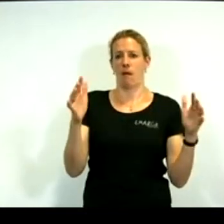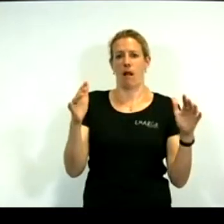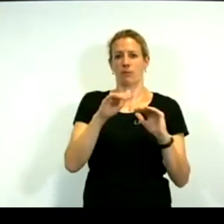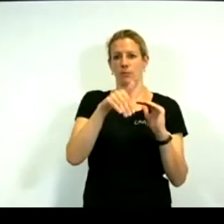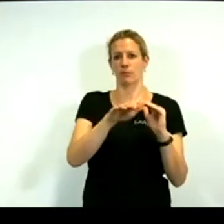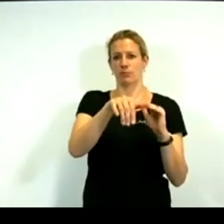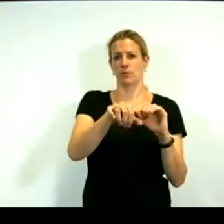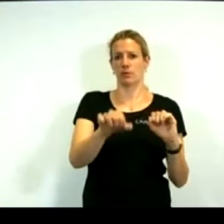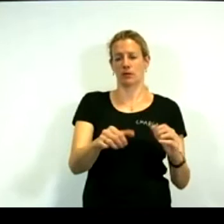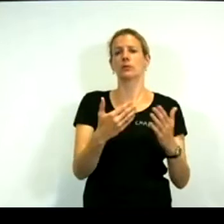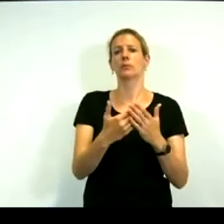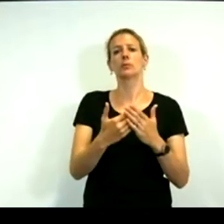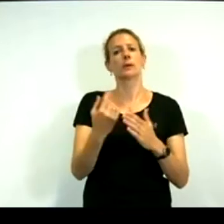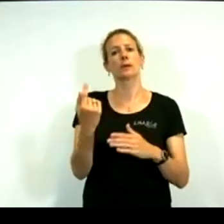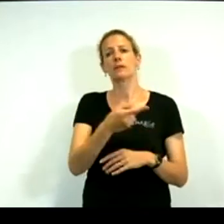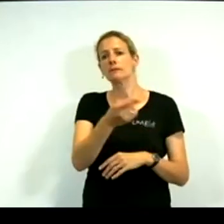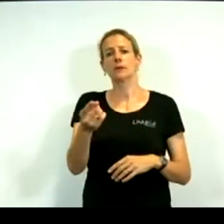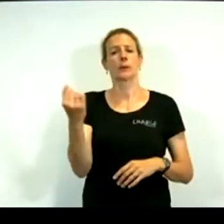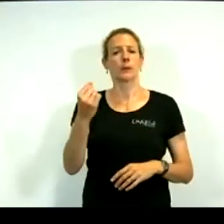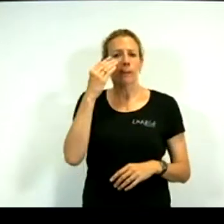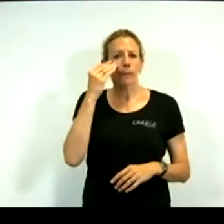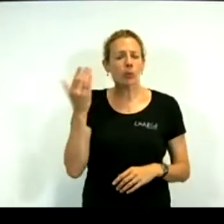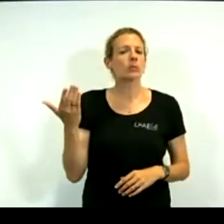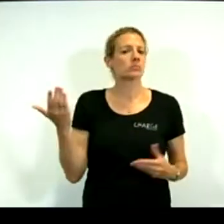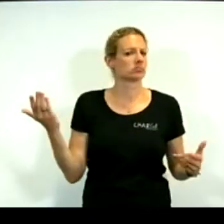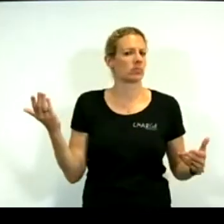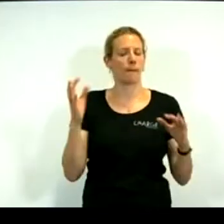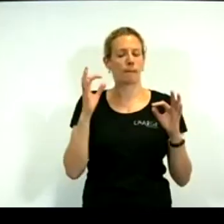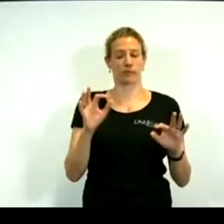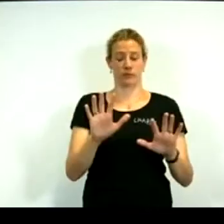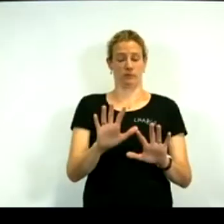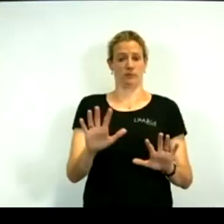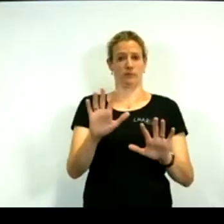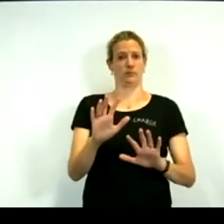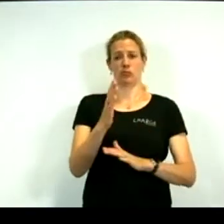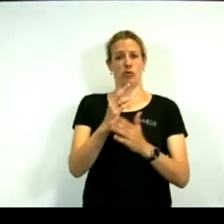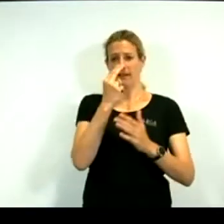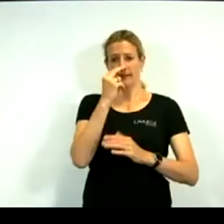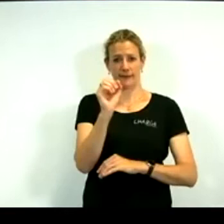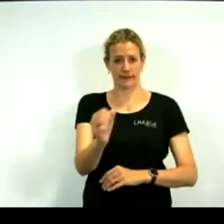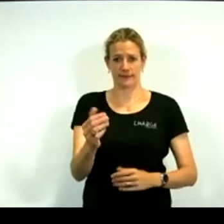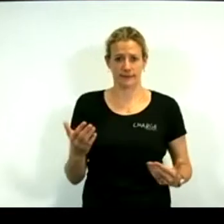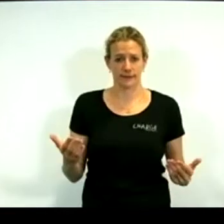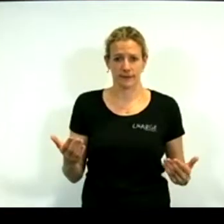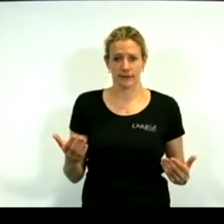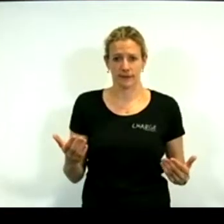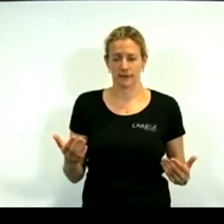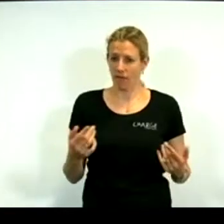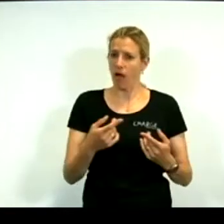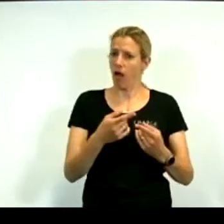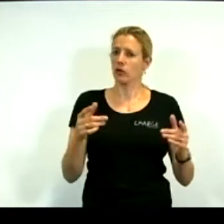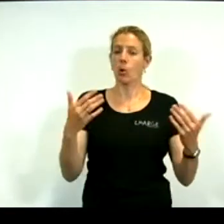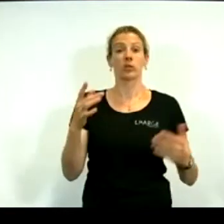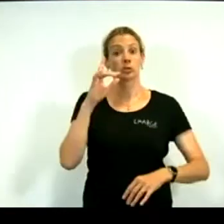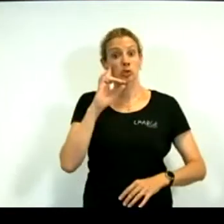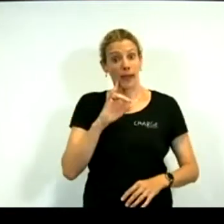visual acuity isn't so good. All of us, if we get very stressed and very anxious, our